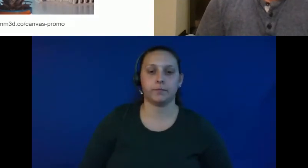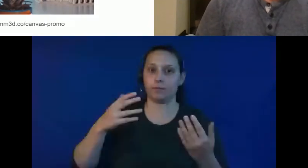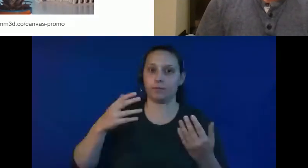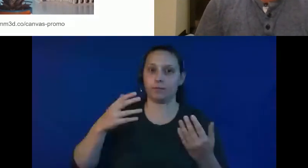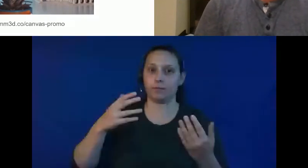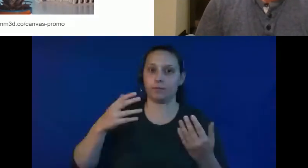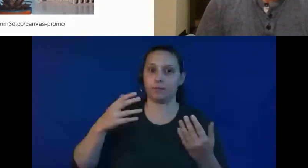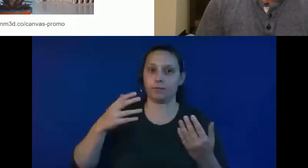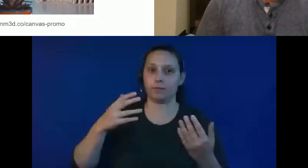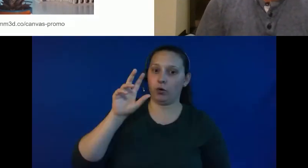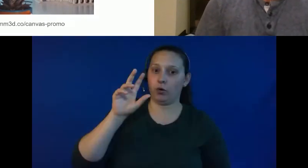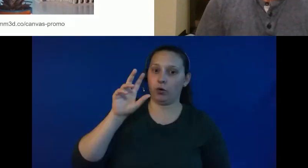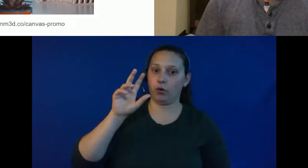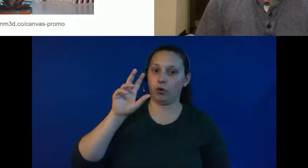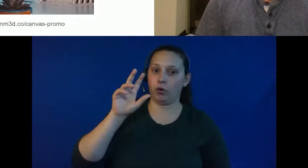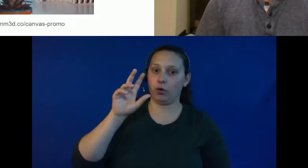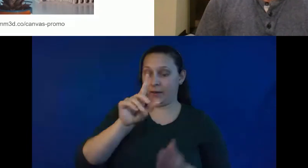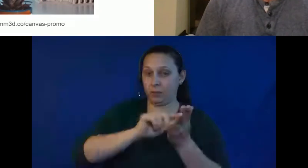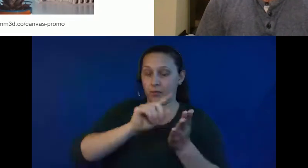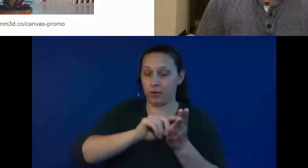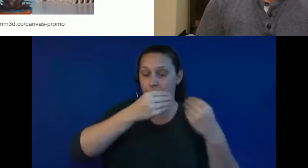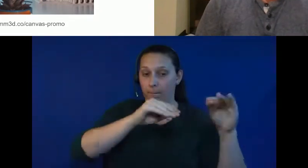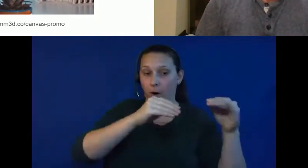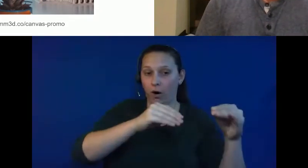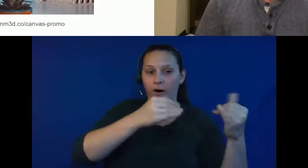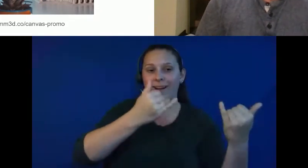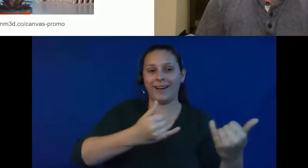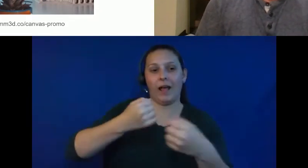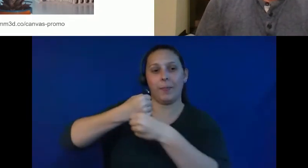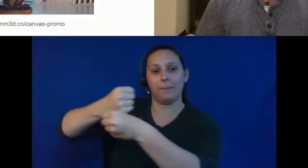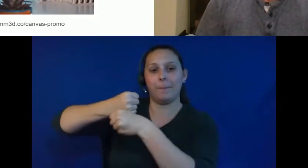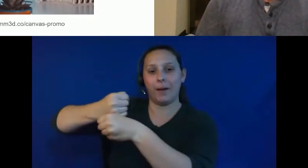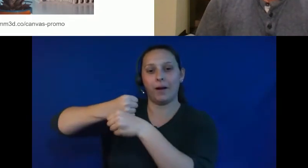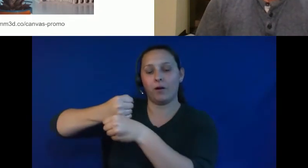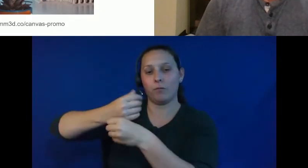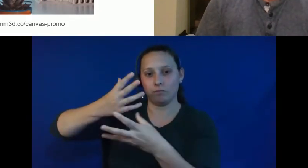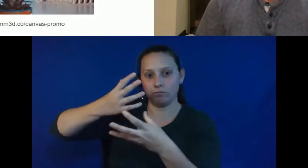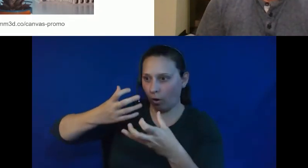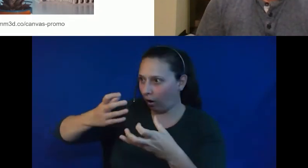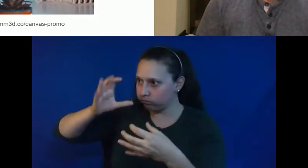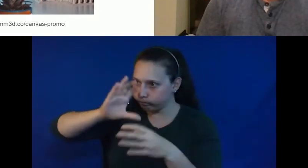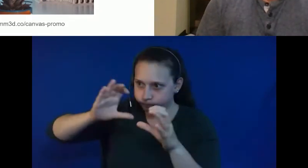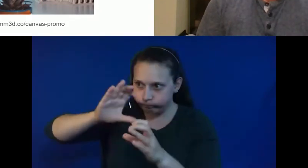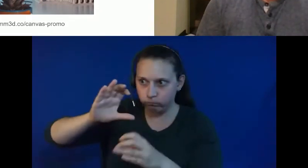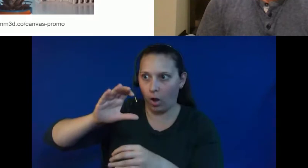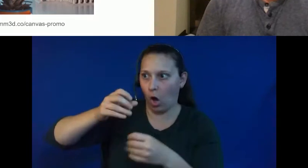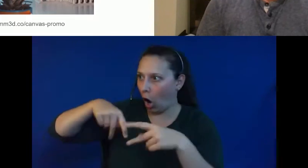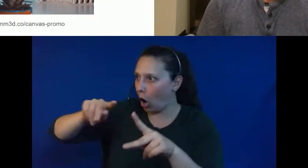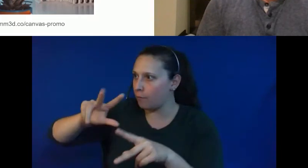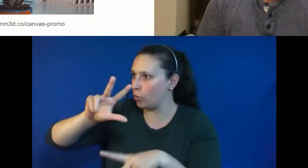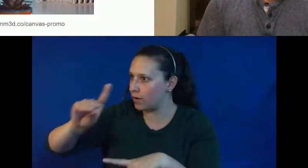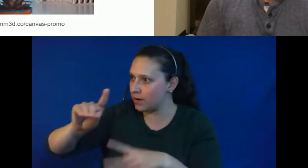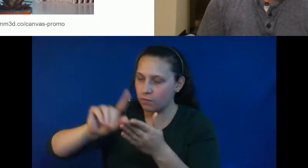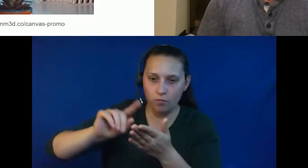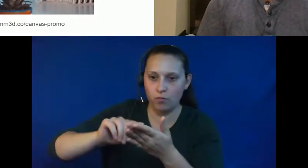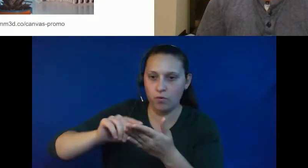printing sort of accessory market, we're going into the manufacturing space and looking for more opportunities and where 3D printing and multi-material,